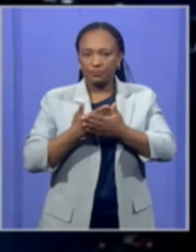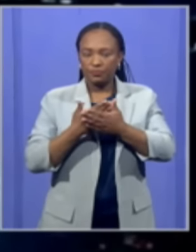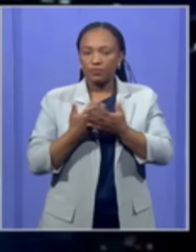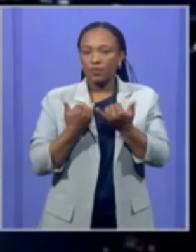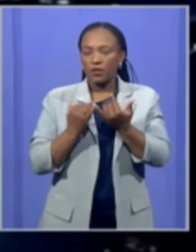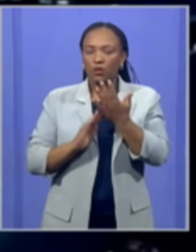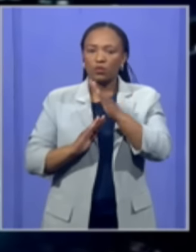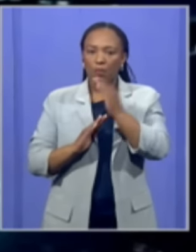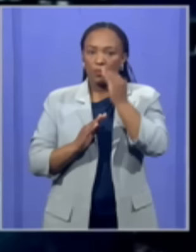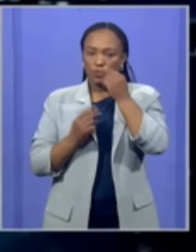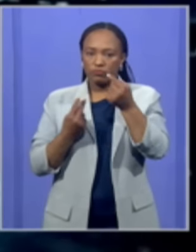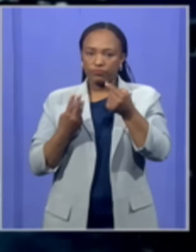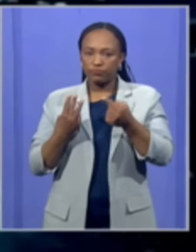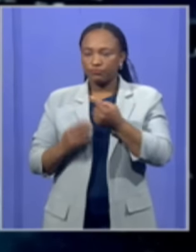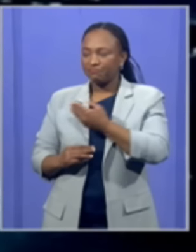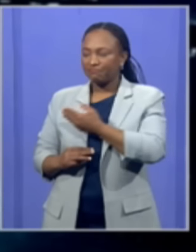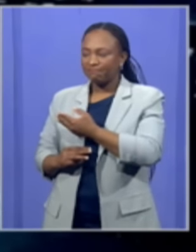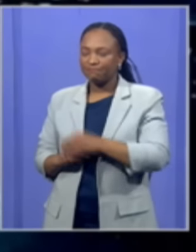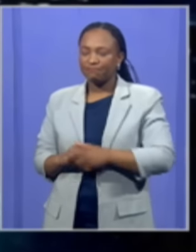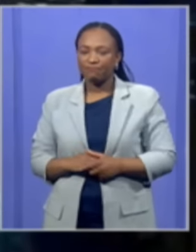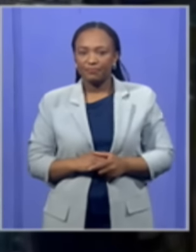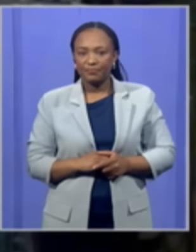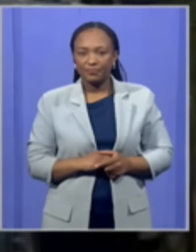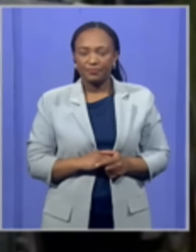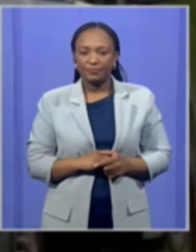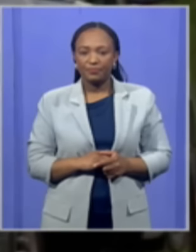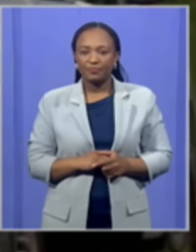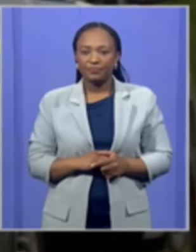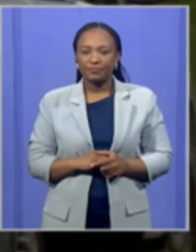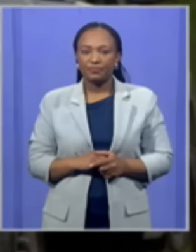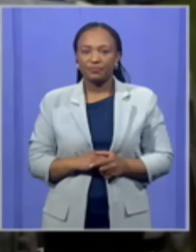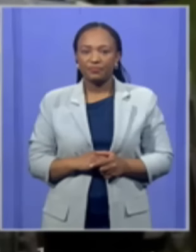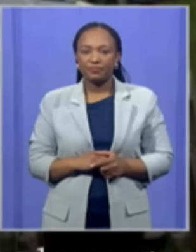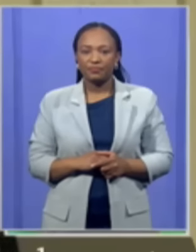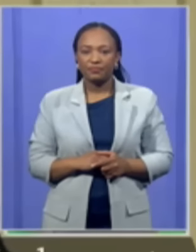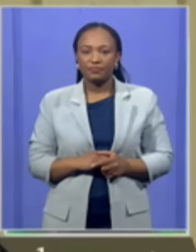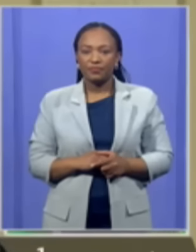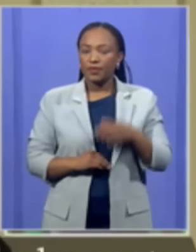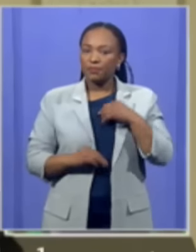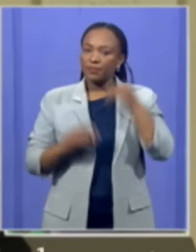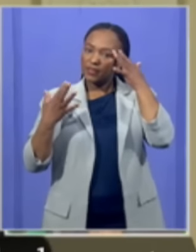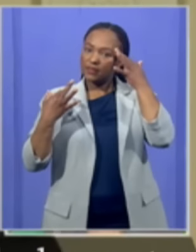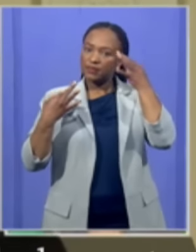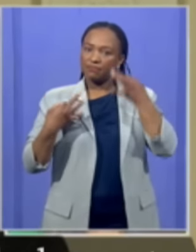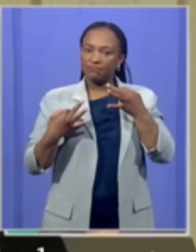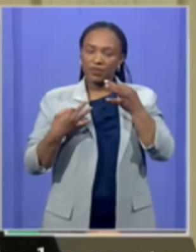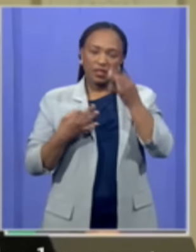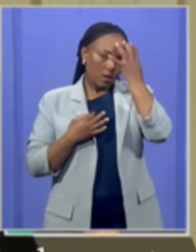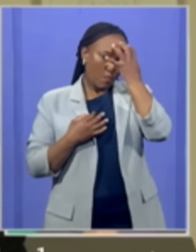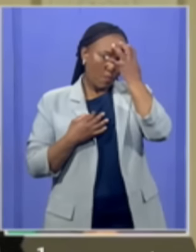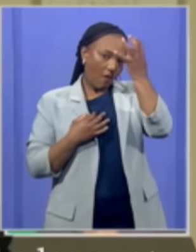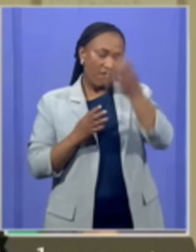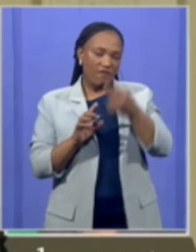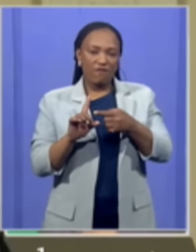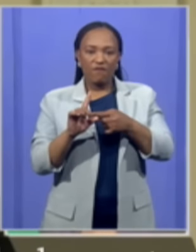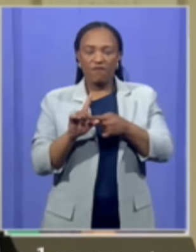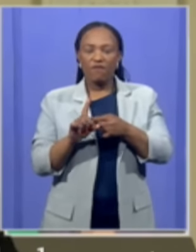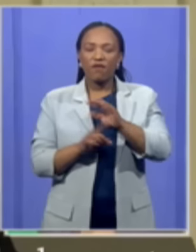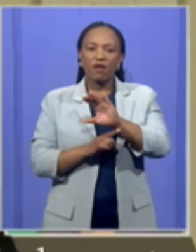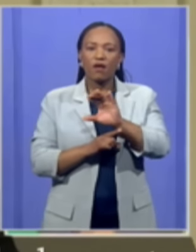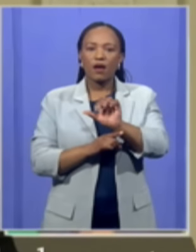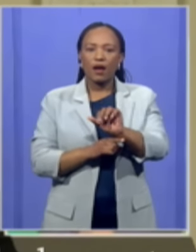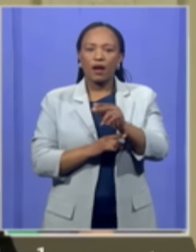Empa ha re di thakgole ka dihlooho tsa tsona. I've decided to appoint Professor Firoz Kachalia as